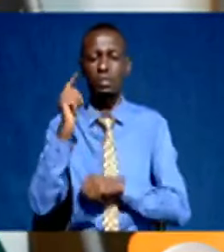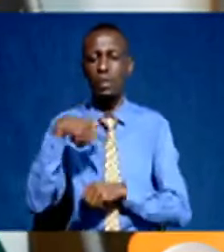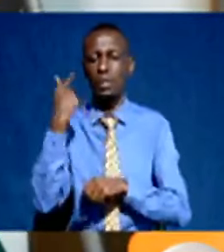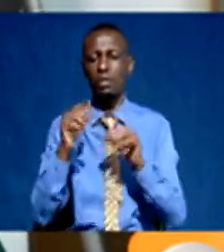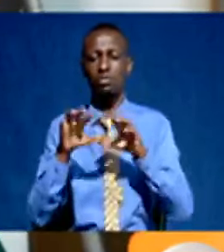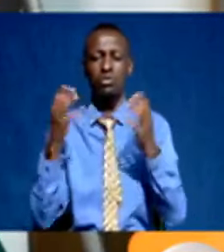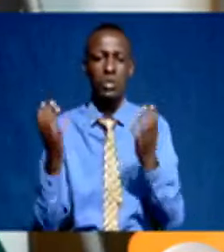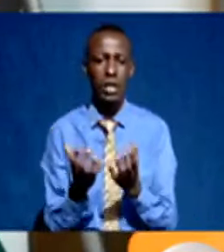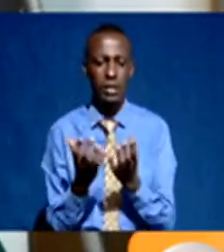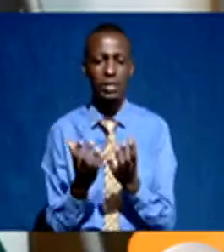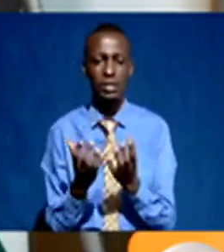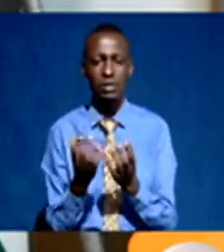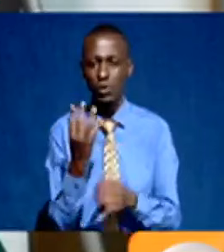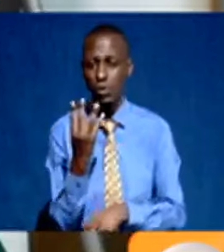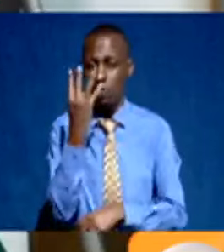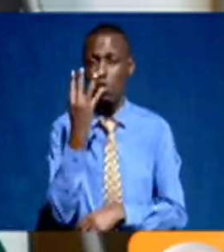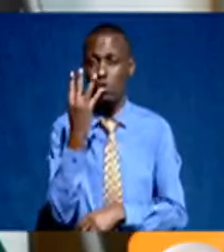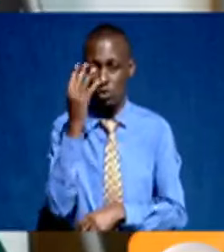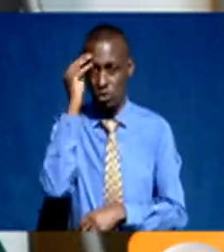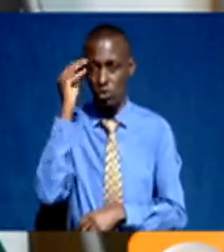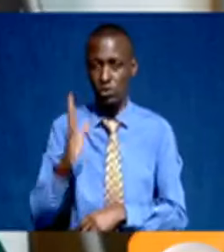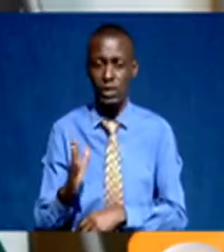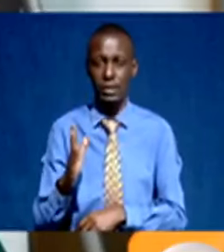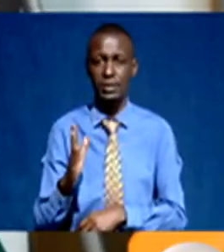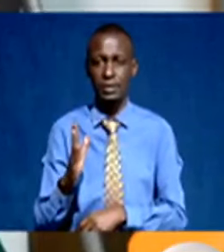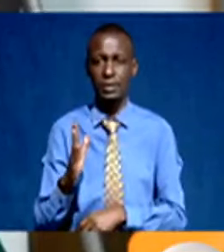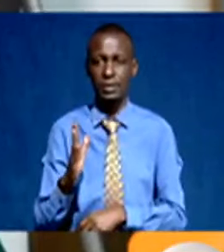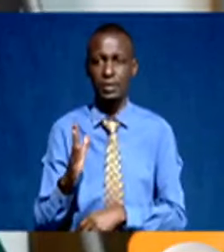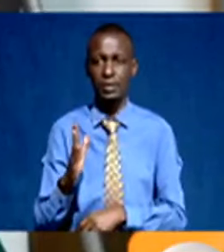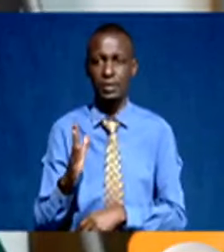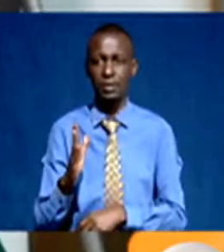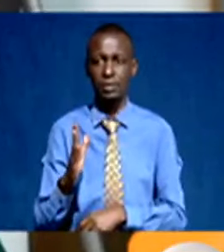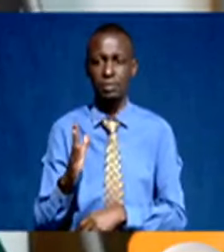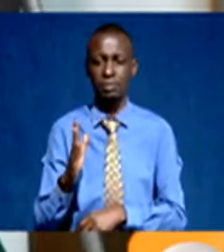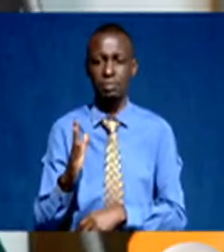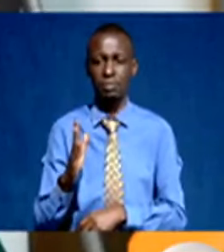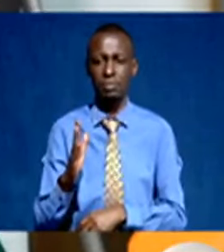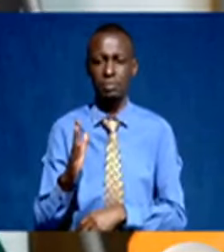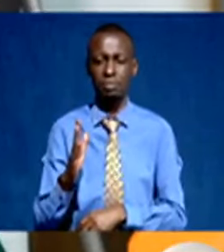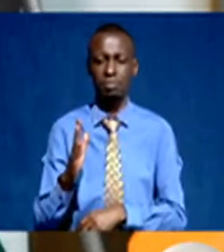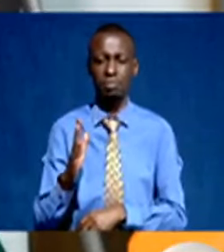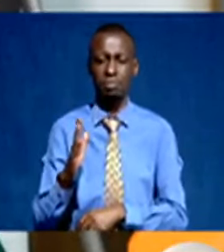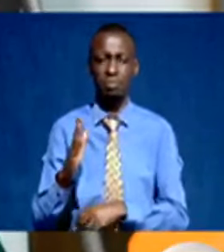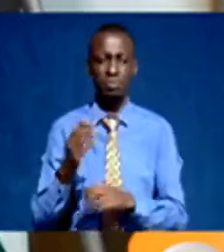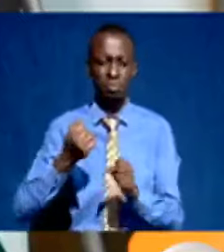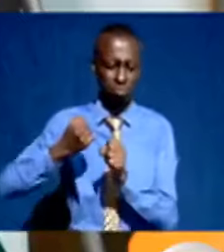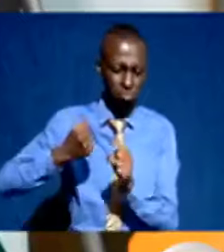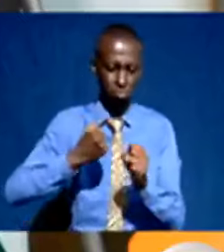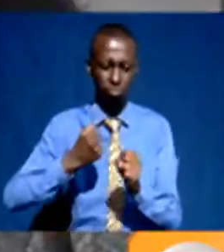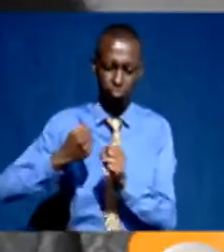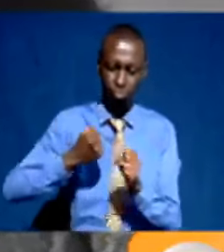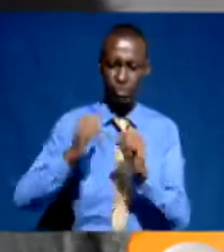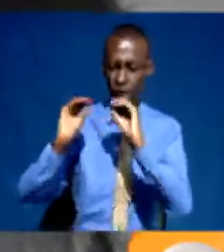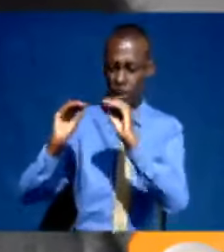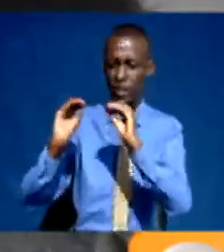standard four. And we were being taught carpentry in a workshop. And the man just came to Ndiru